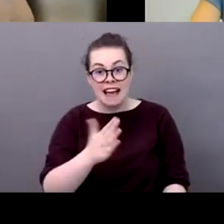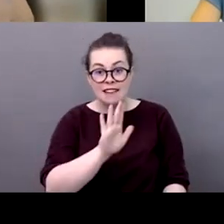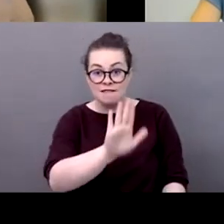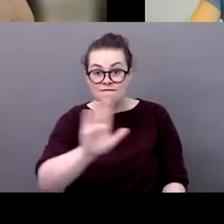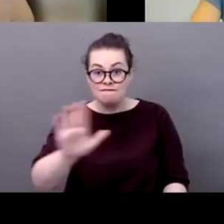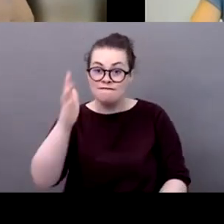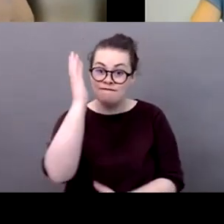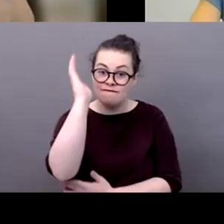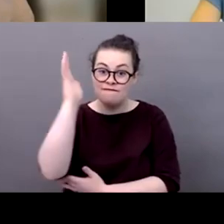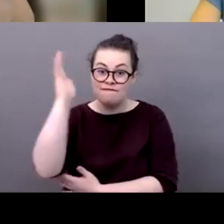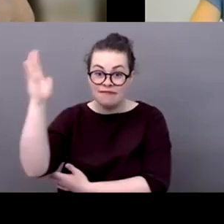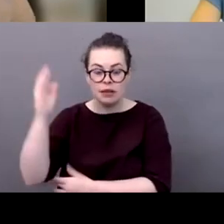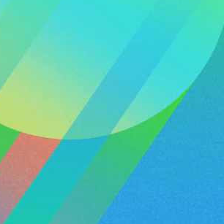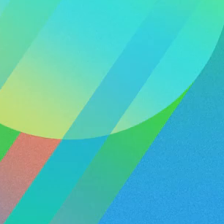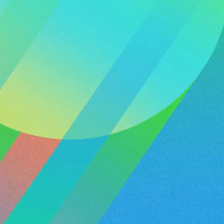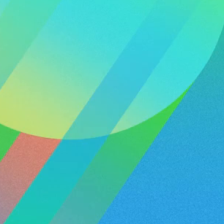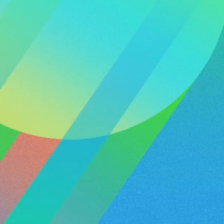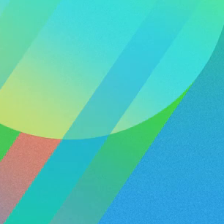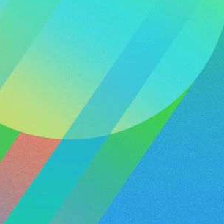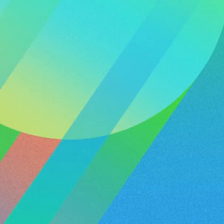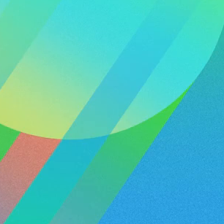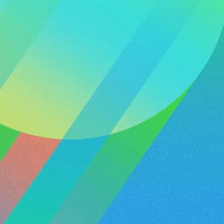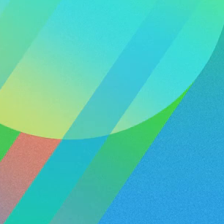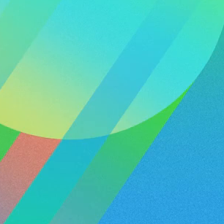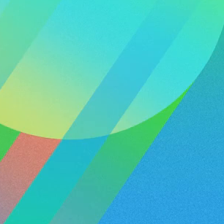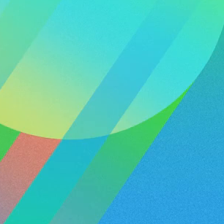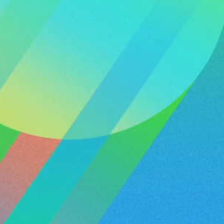do but we are already doing a lot you